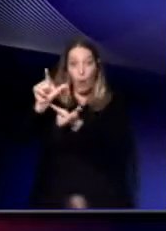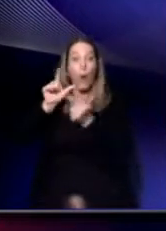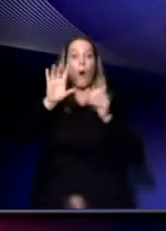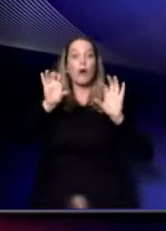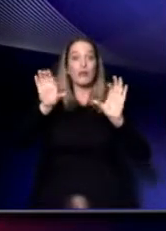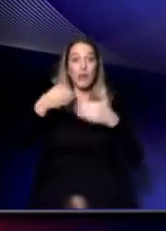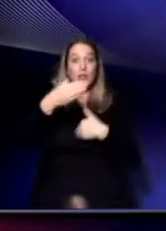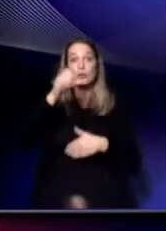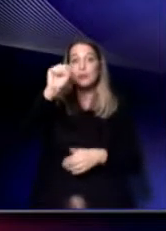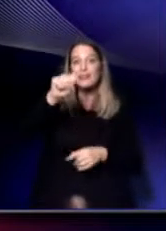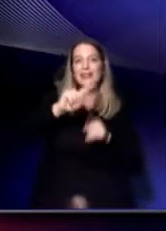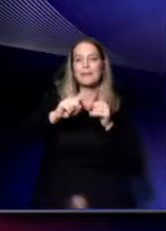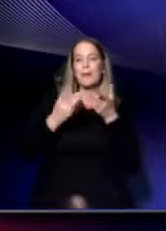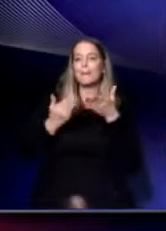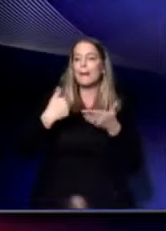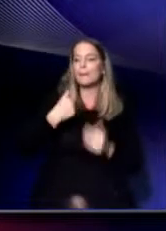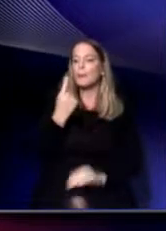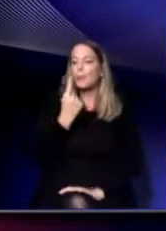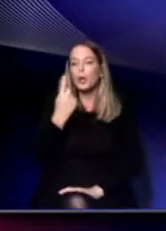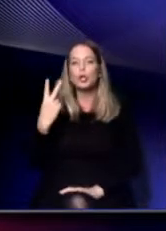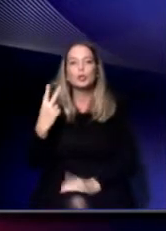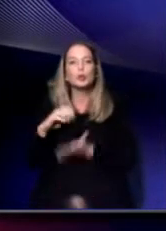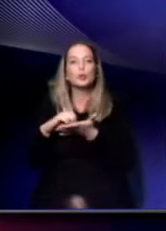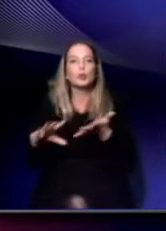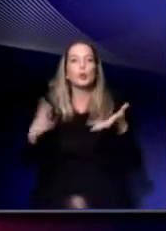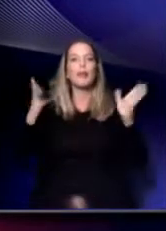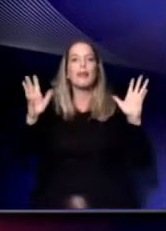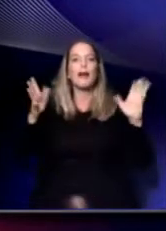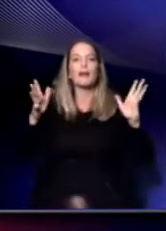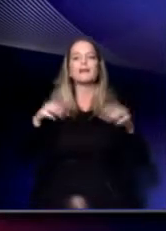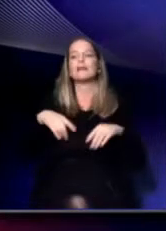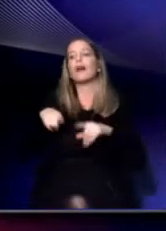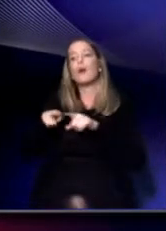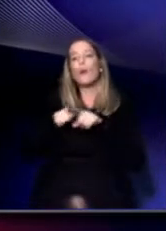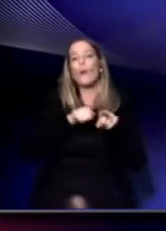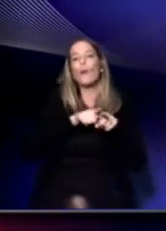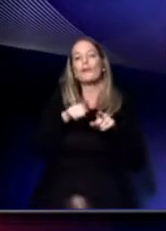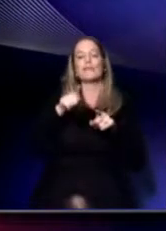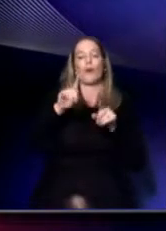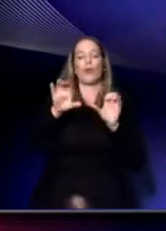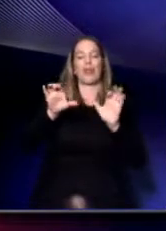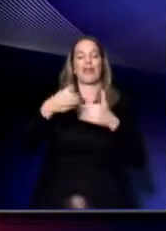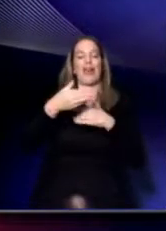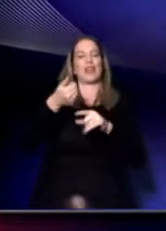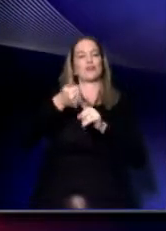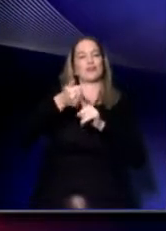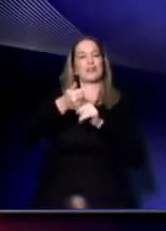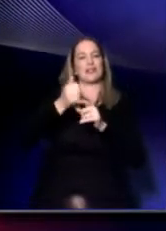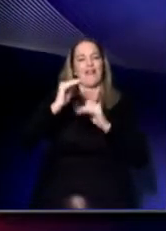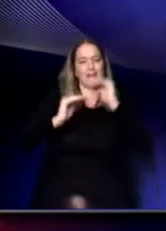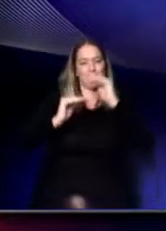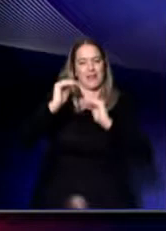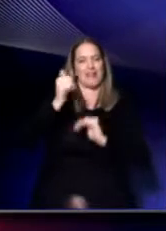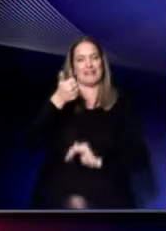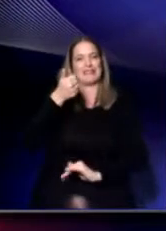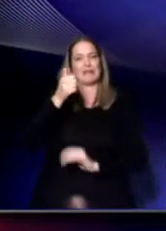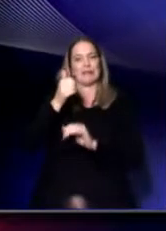cetera. It's also the designs of the classrooms, because they were built in the early 90s, don't necessarily meet our needs.